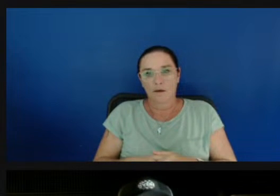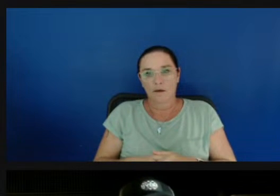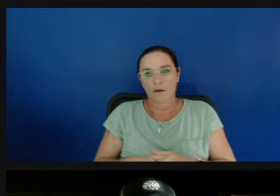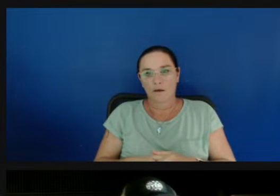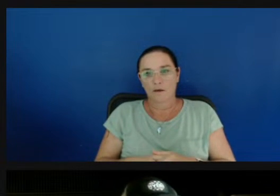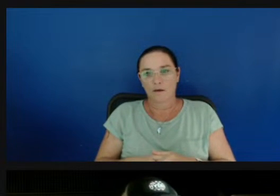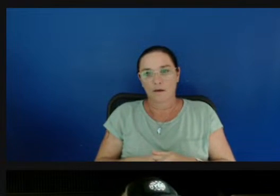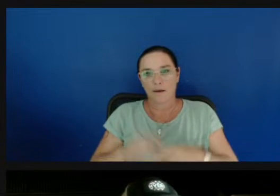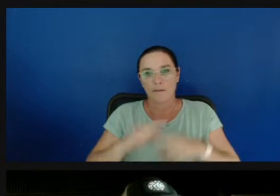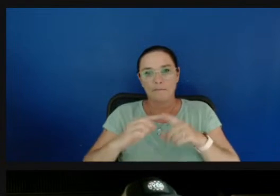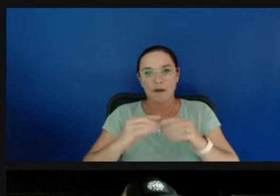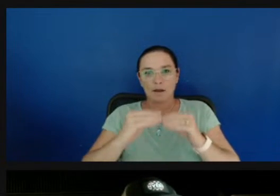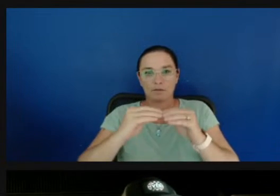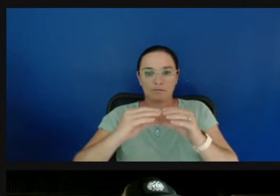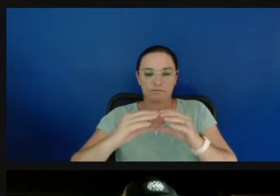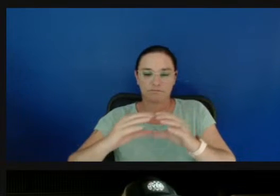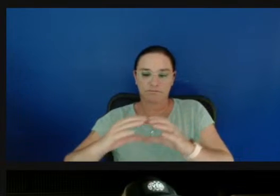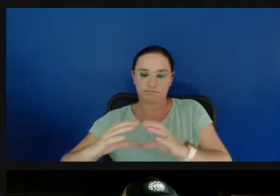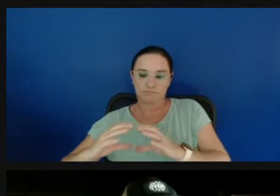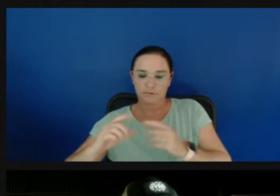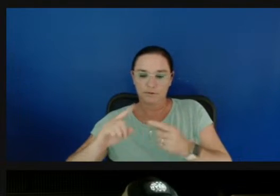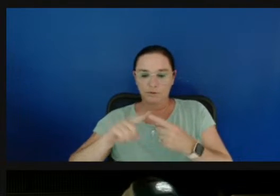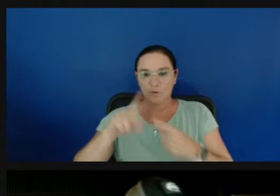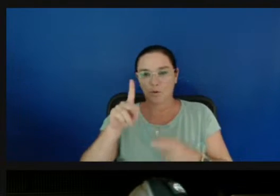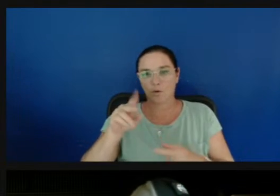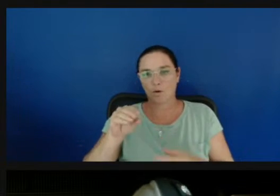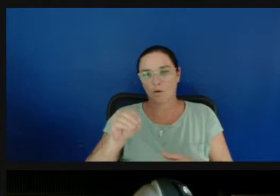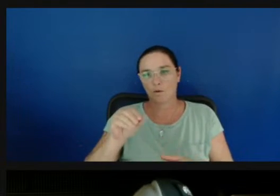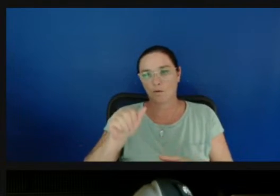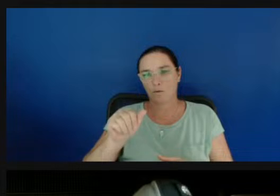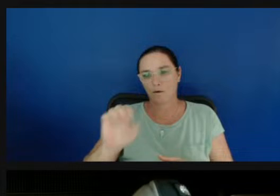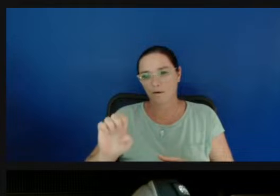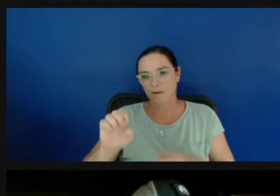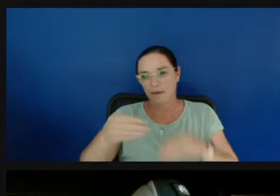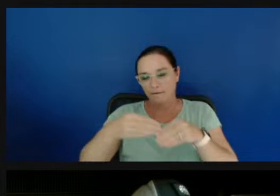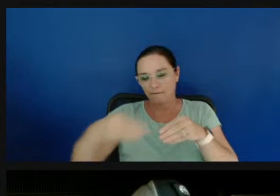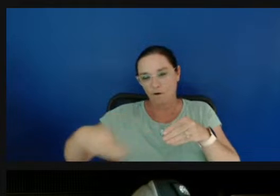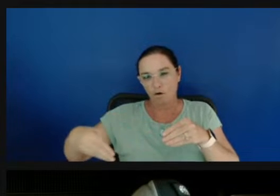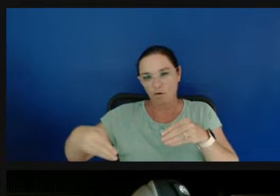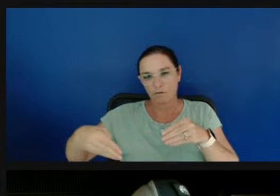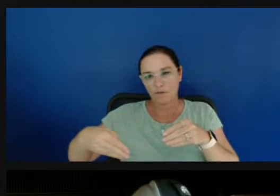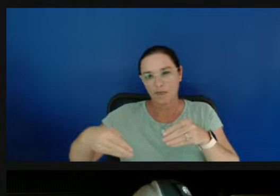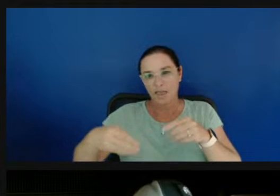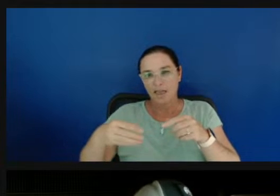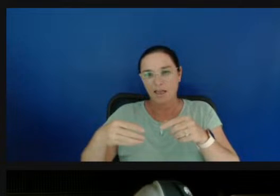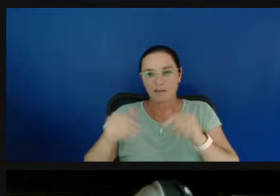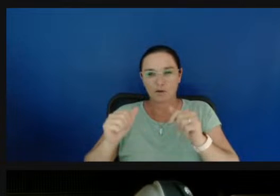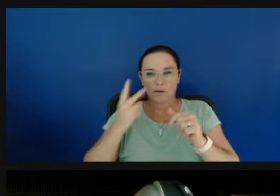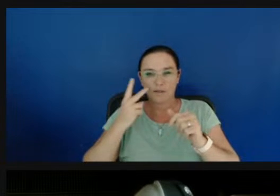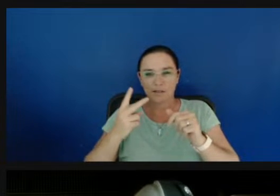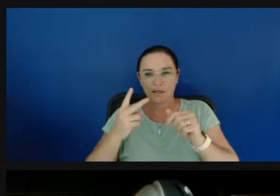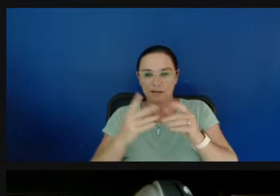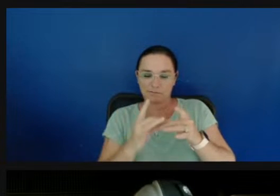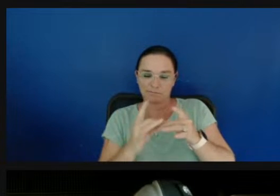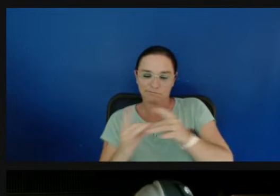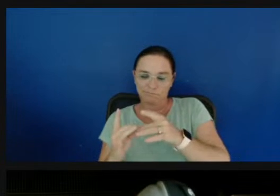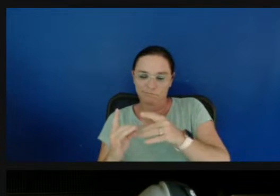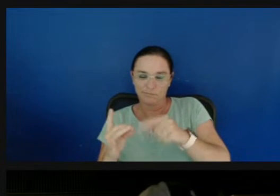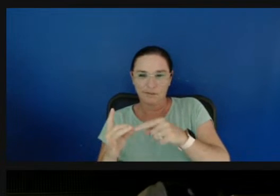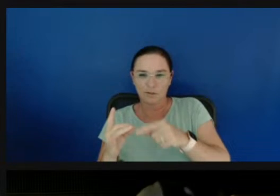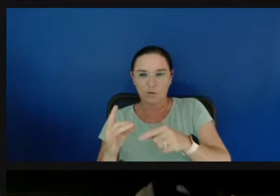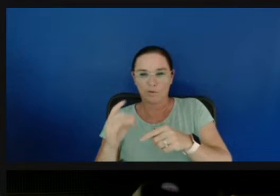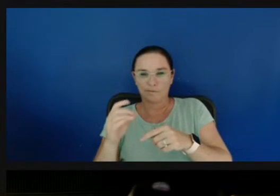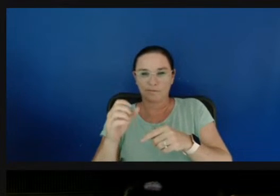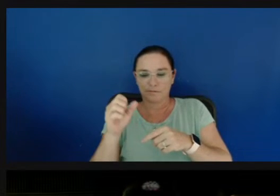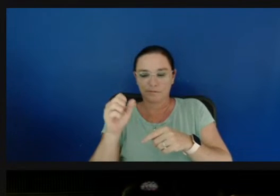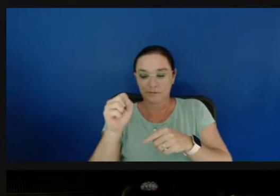extends south into the Kauai fault zone, bordering this Upper East Rift Zone connector. And just like last week, the